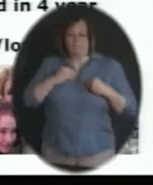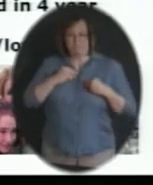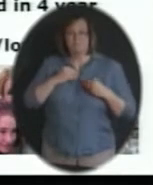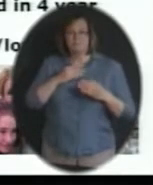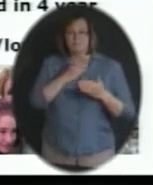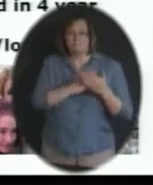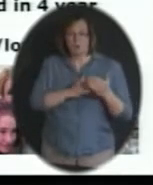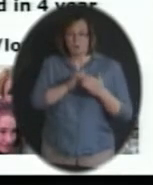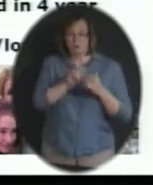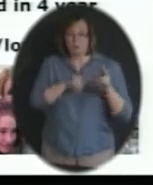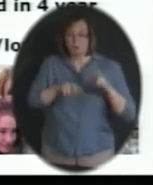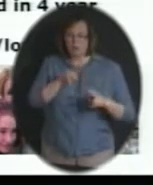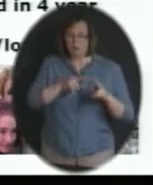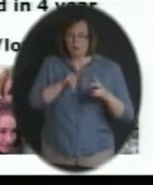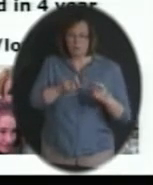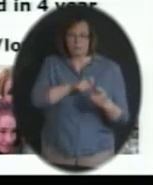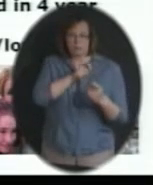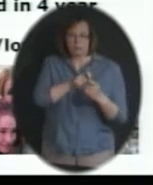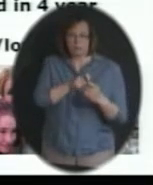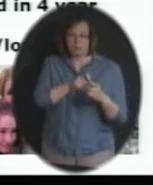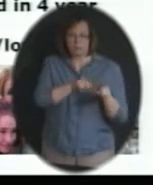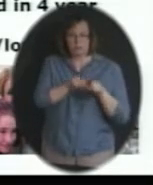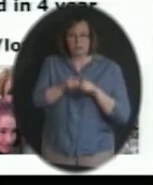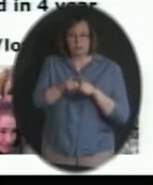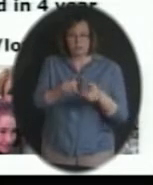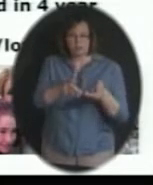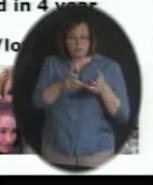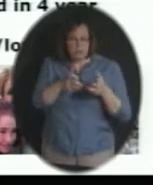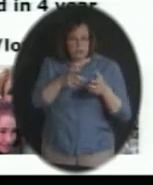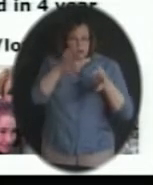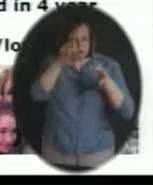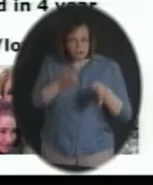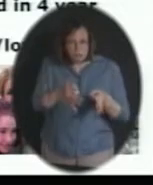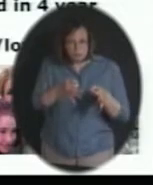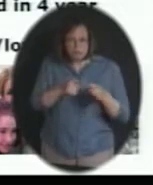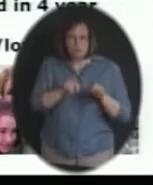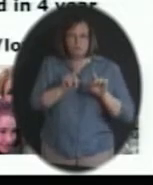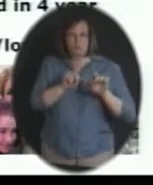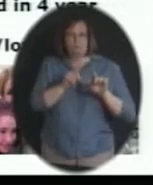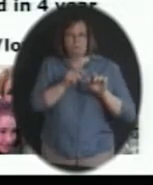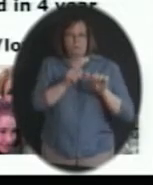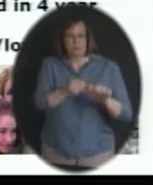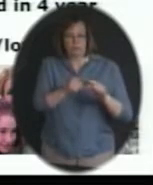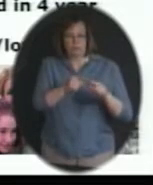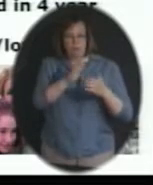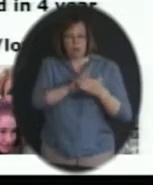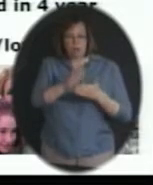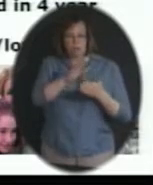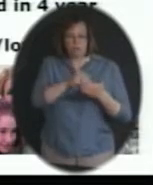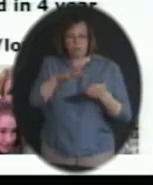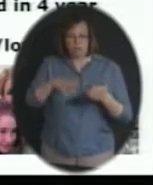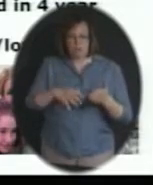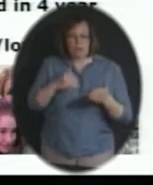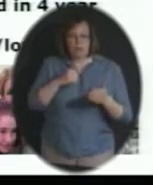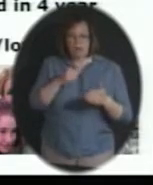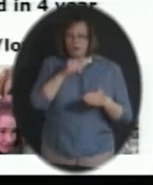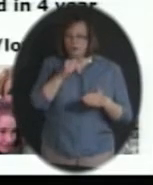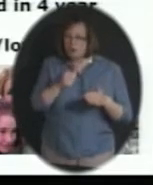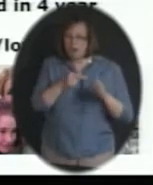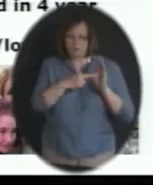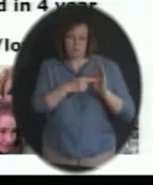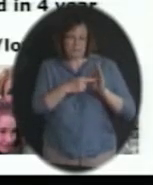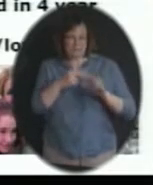the part that we look at in particular as well is their desire and determination to attend college. So it's students who are